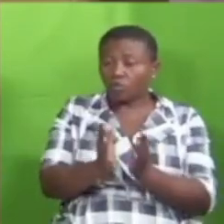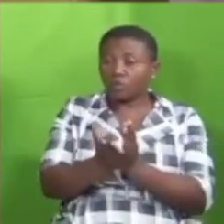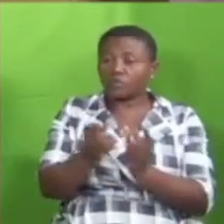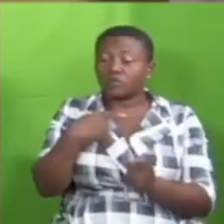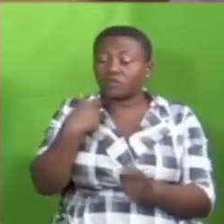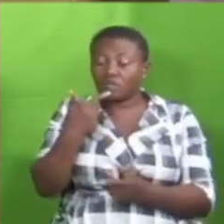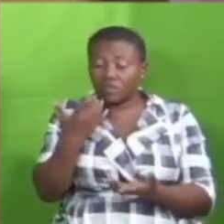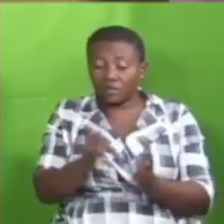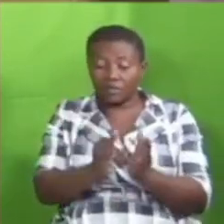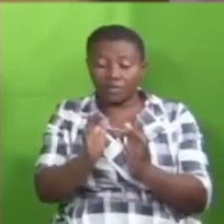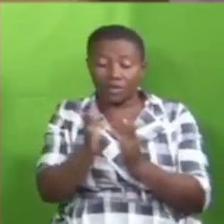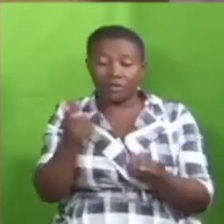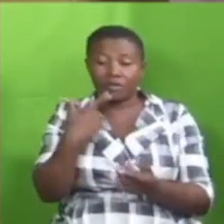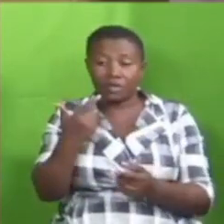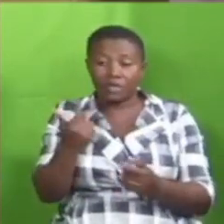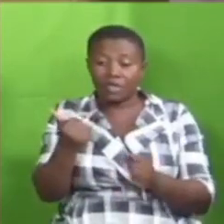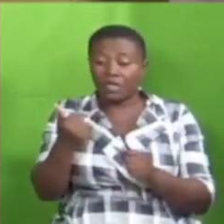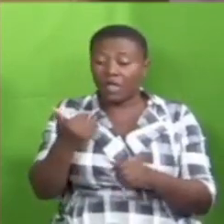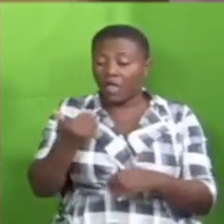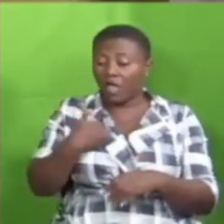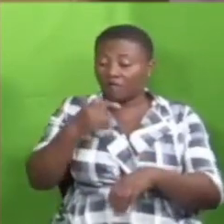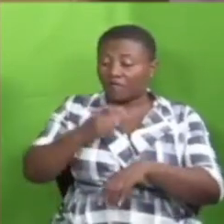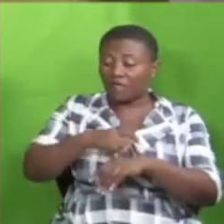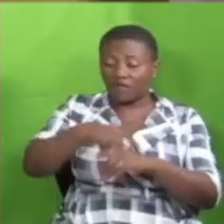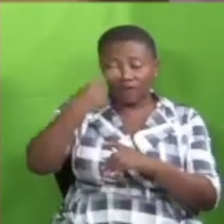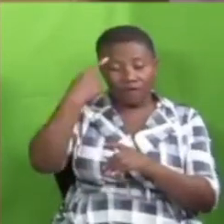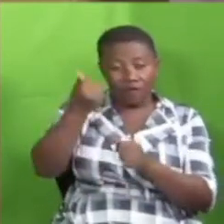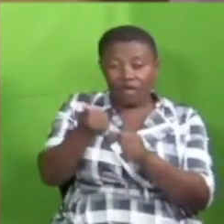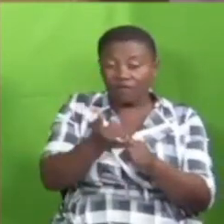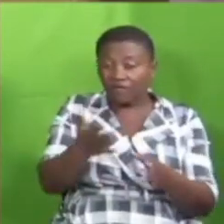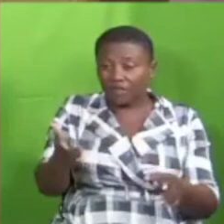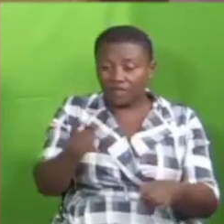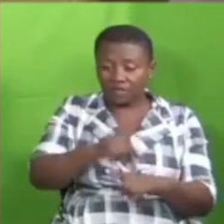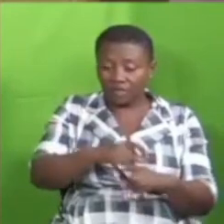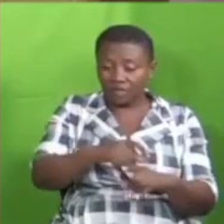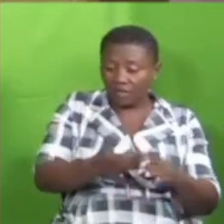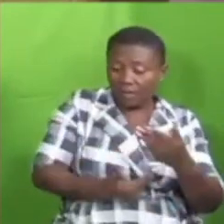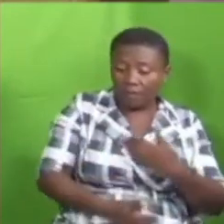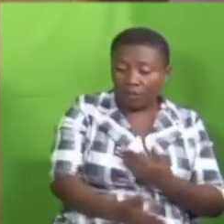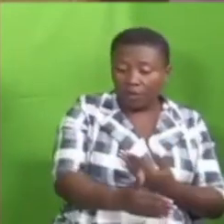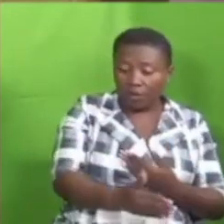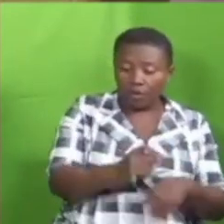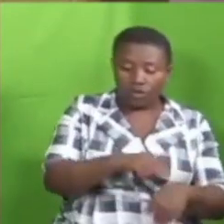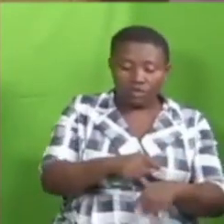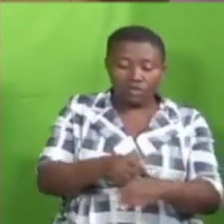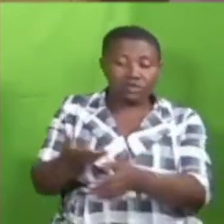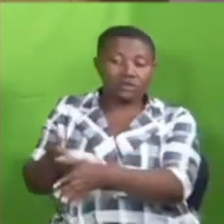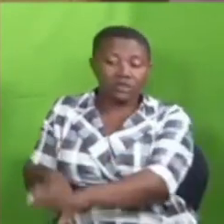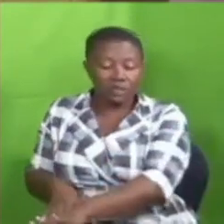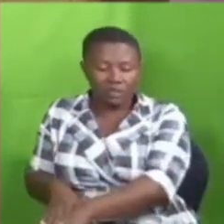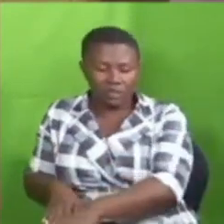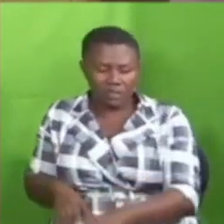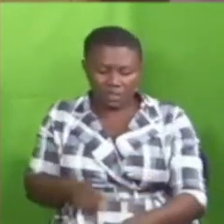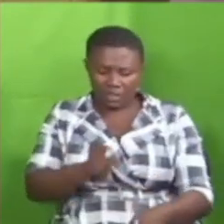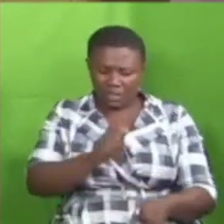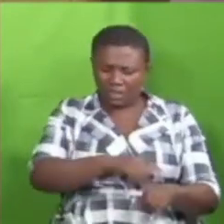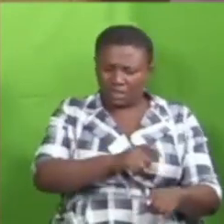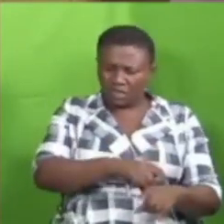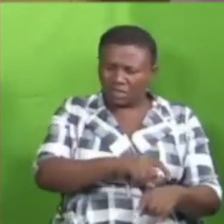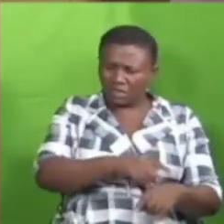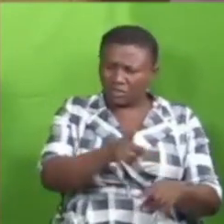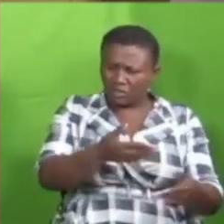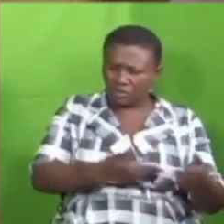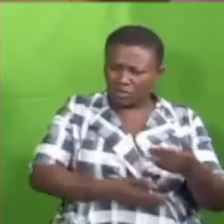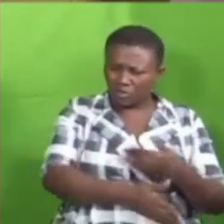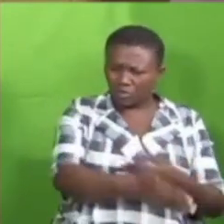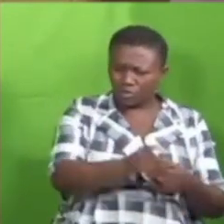everything, time to be born and time to die. Within the time that you are born and time that you pass on to